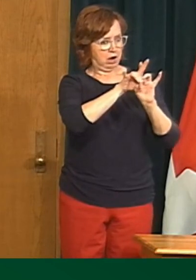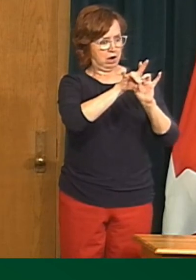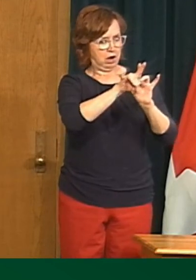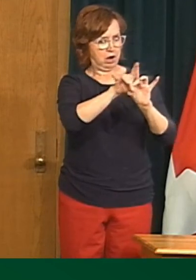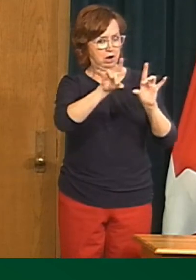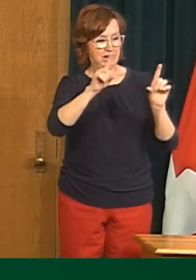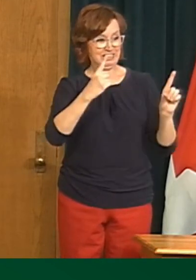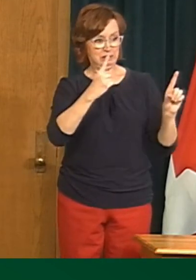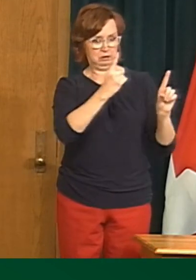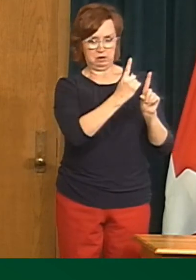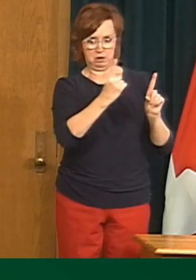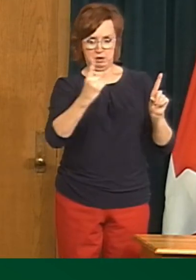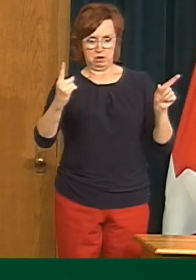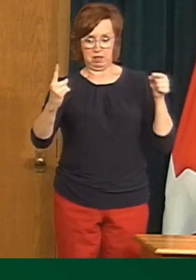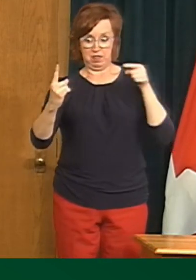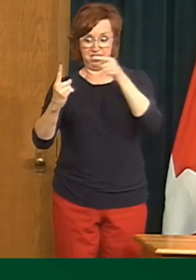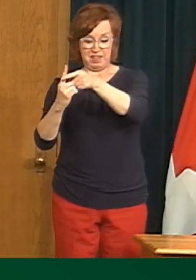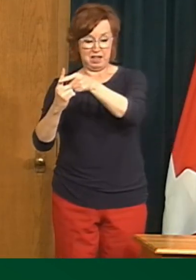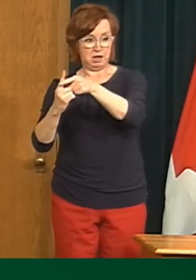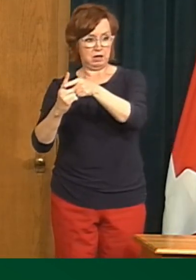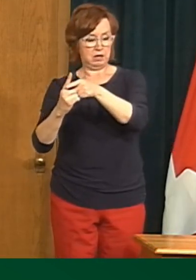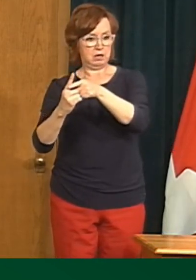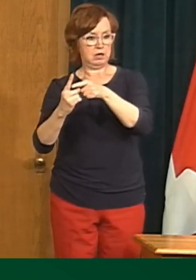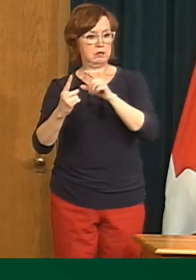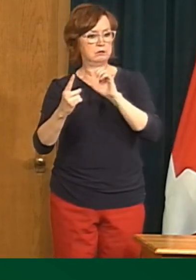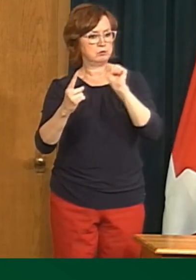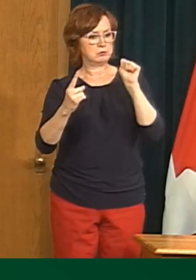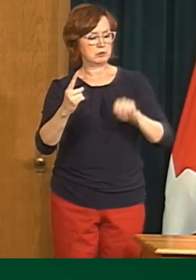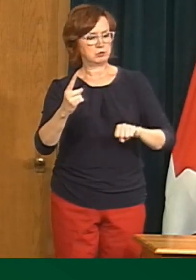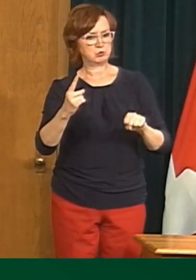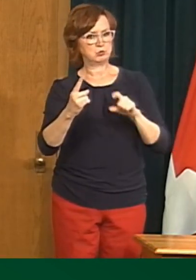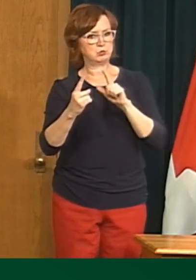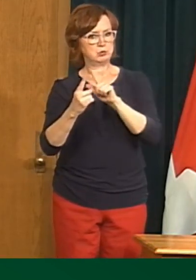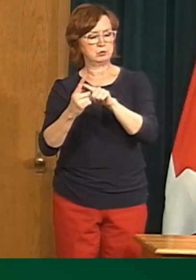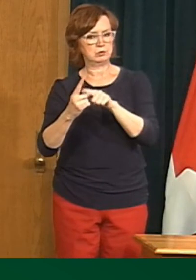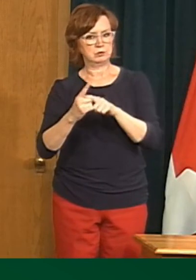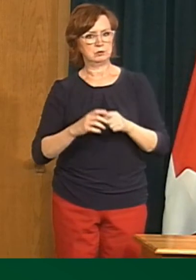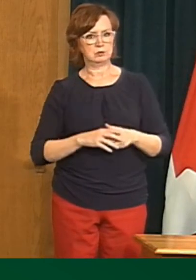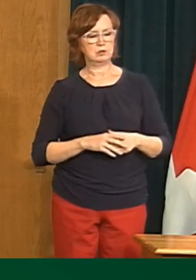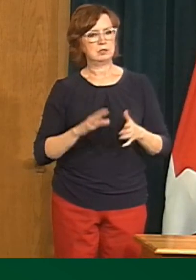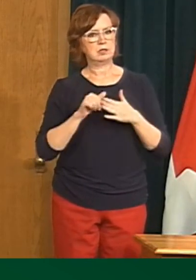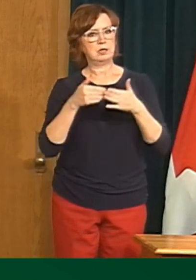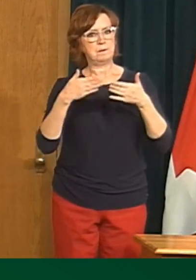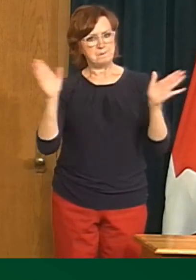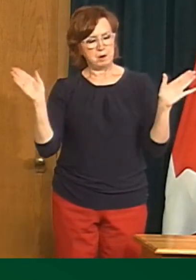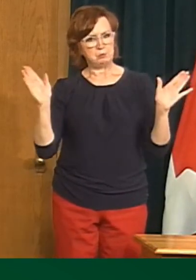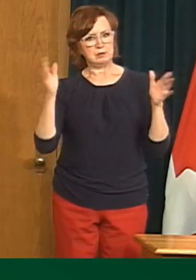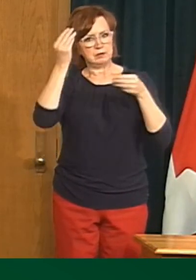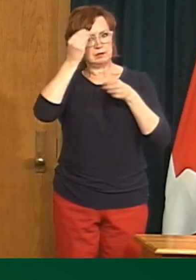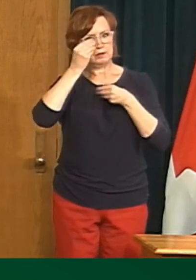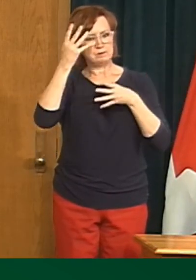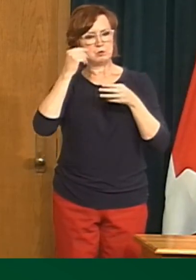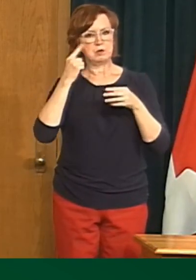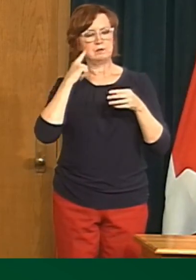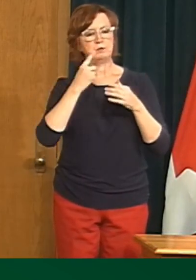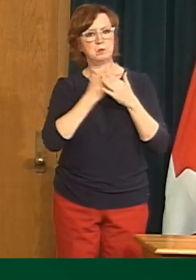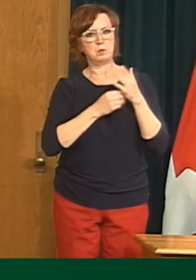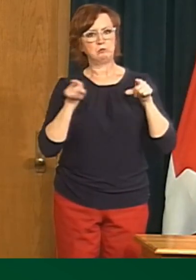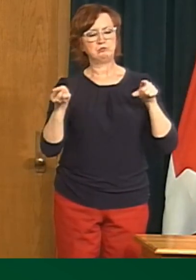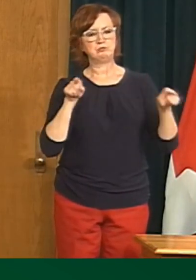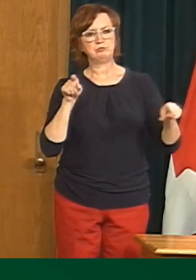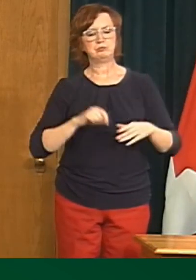risk to the health of the public, that event would be put in the public domain. So again, we